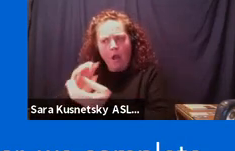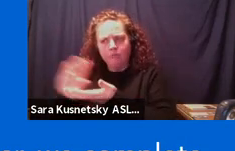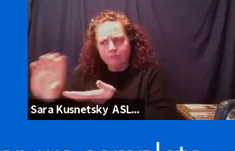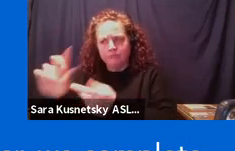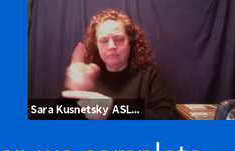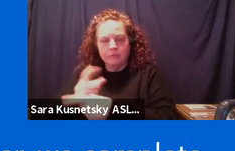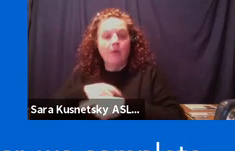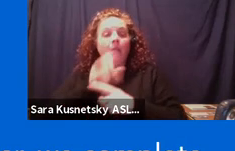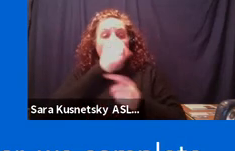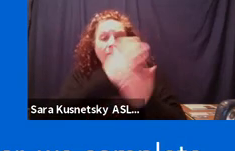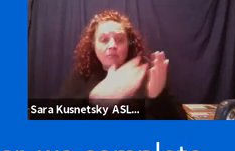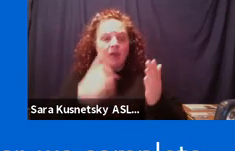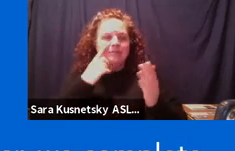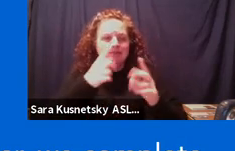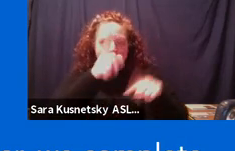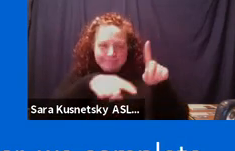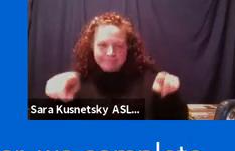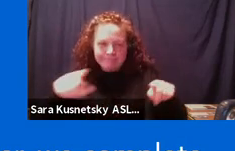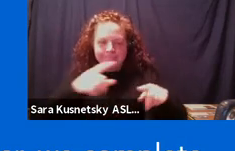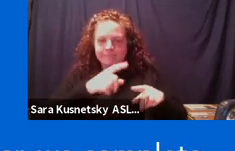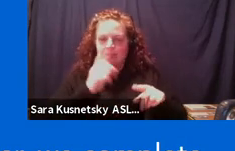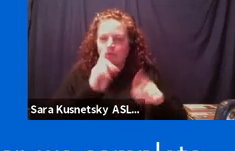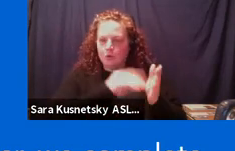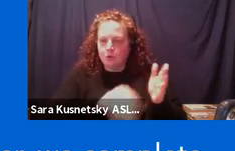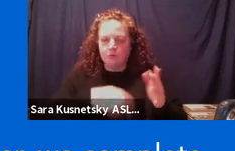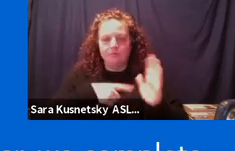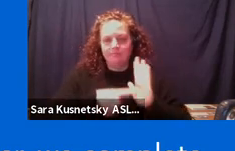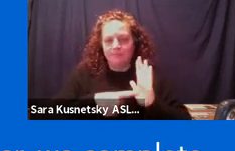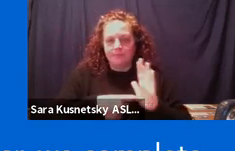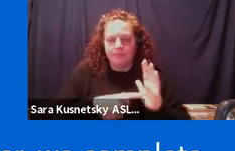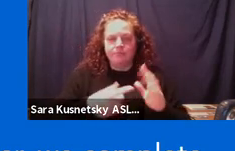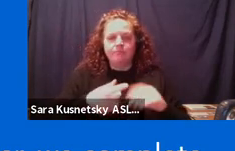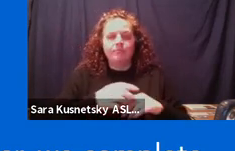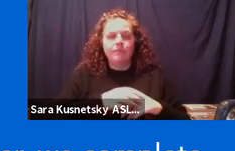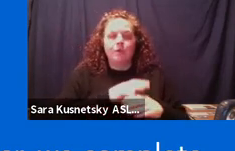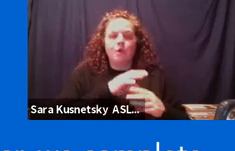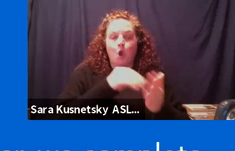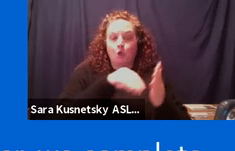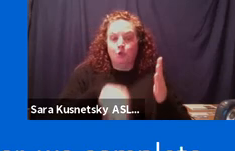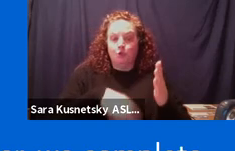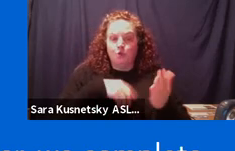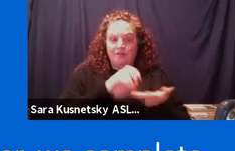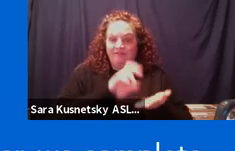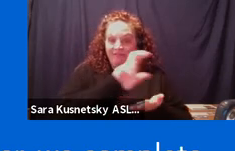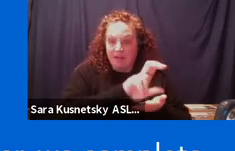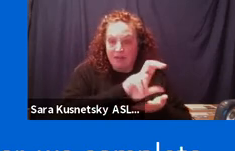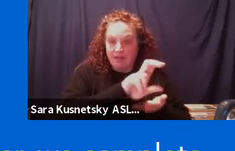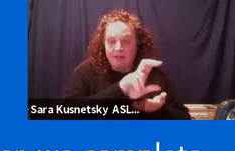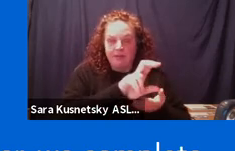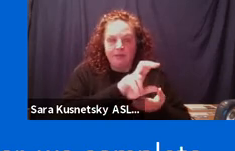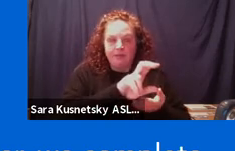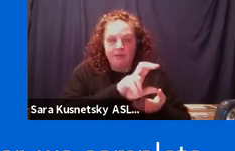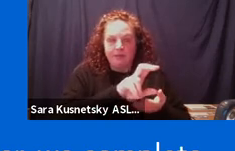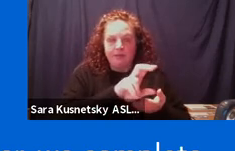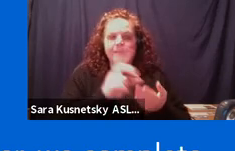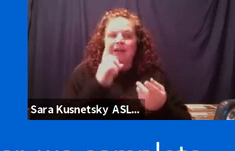allocated differentially to students. For example, weighted student funding intentionally invests more money in higher